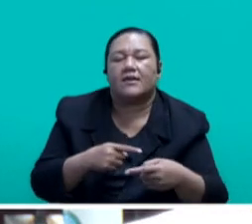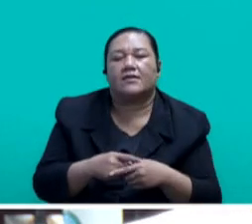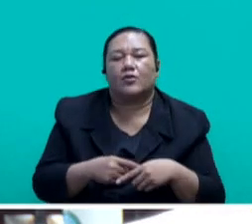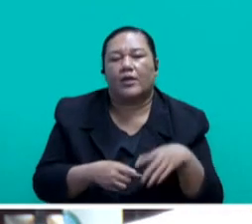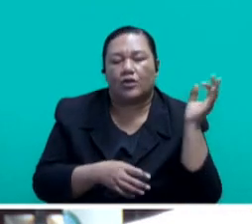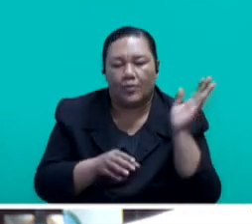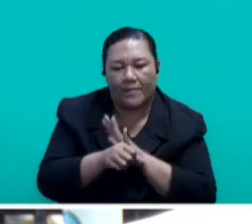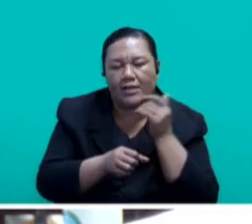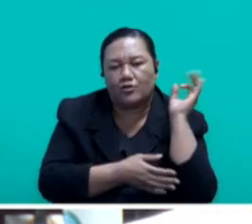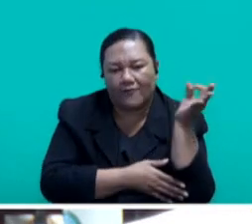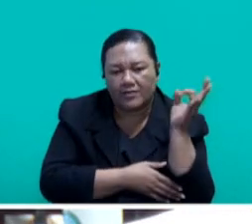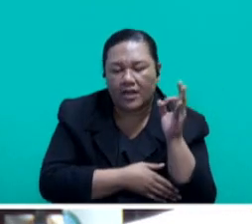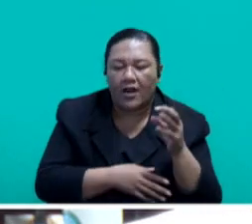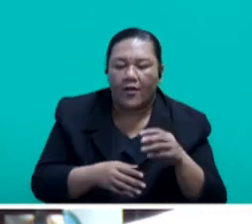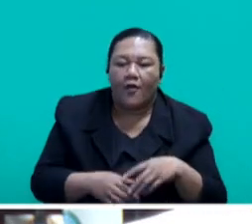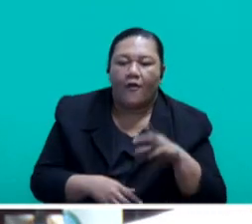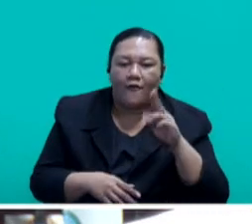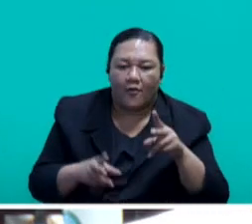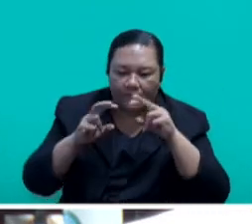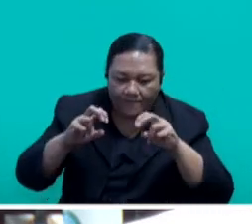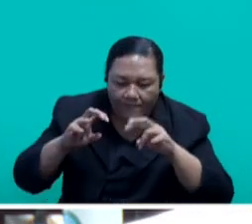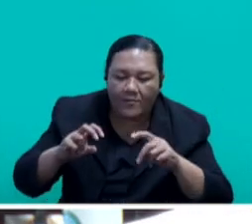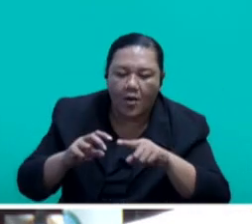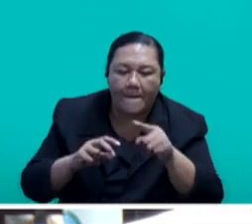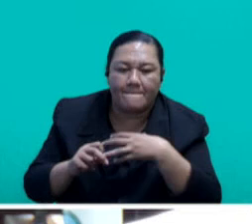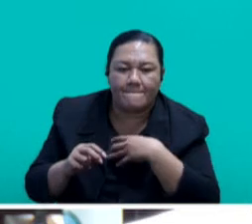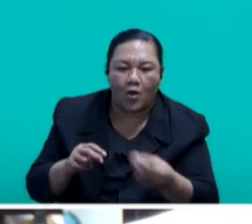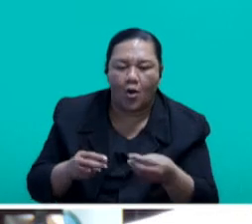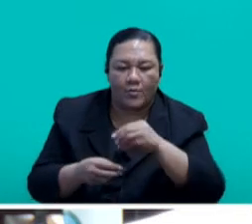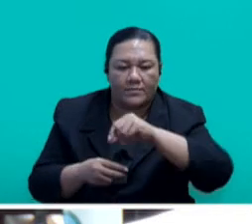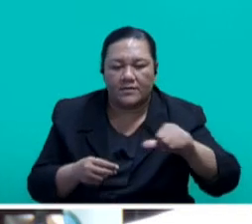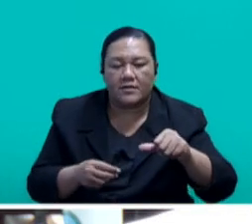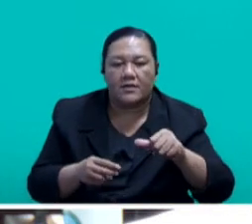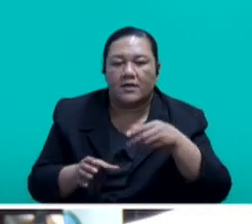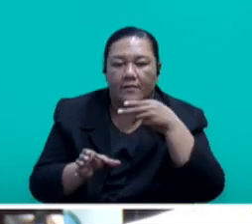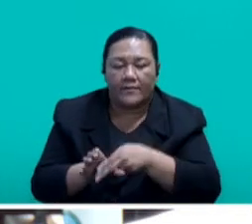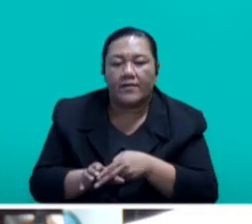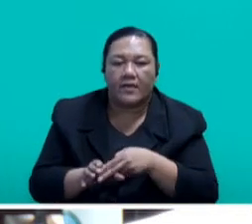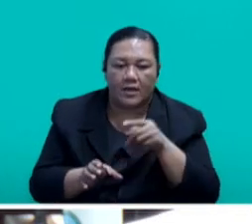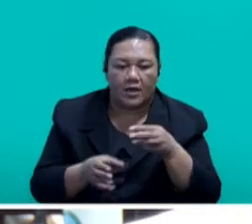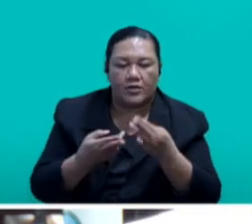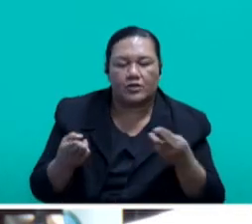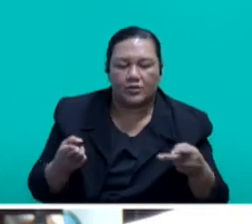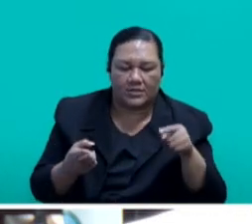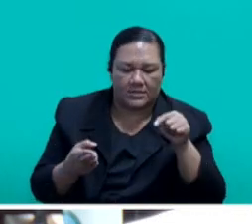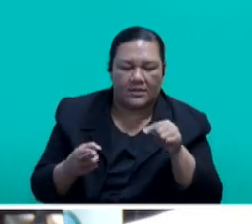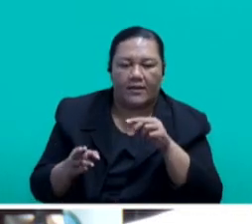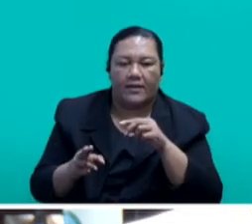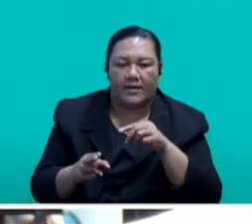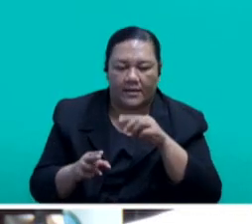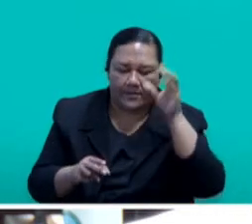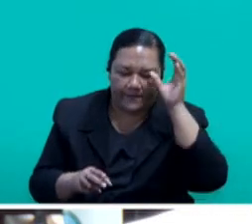the exploration and development of the mineral and petroleum resources of the country. The mining division, Mr.